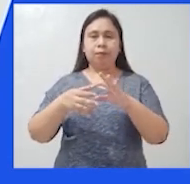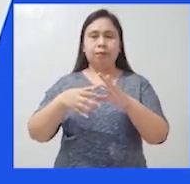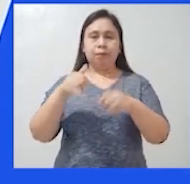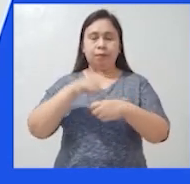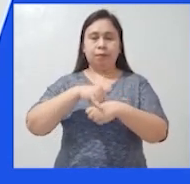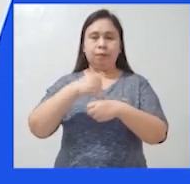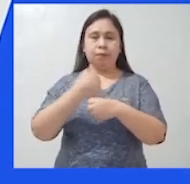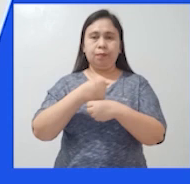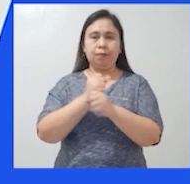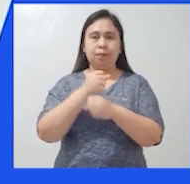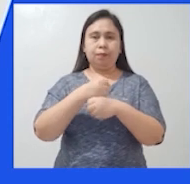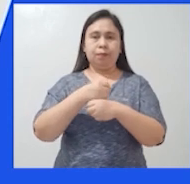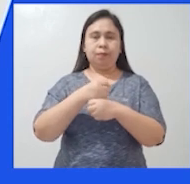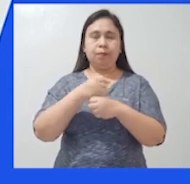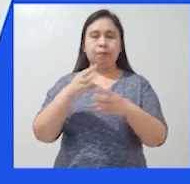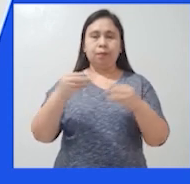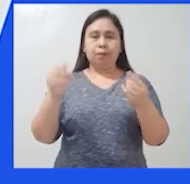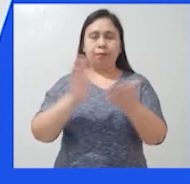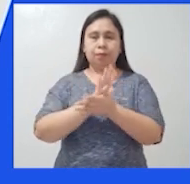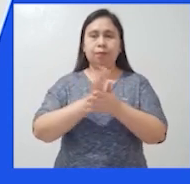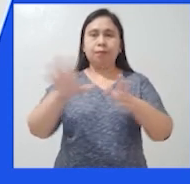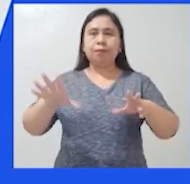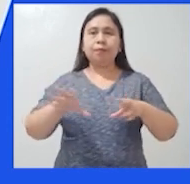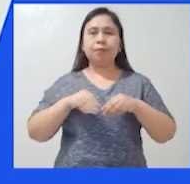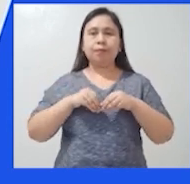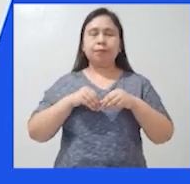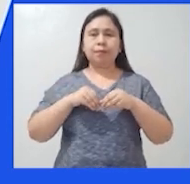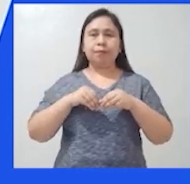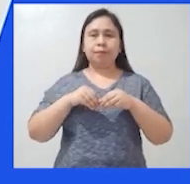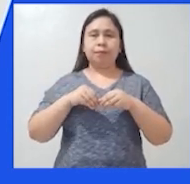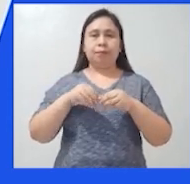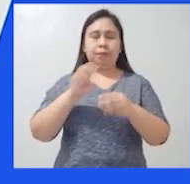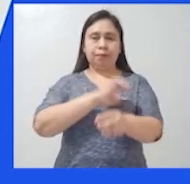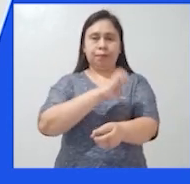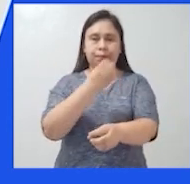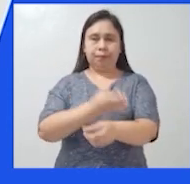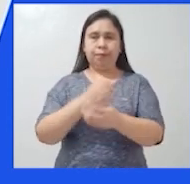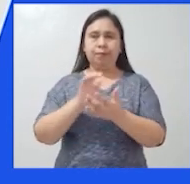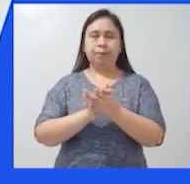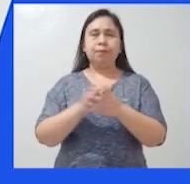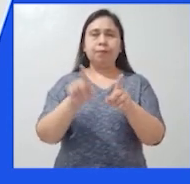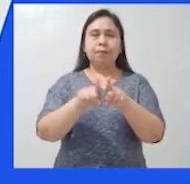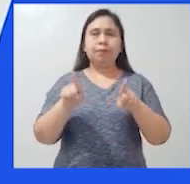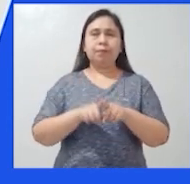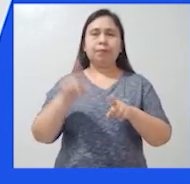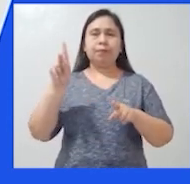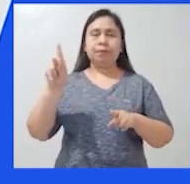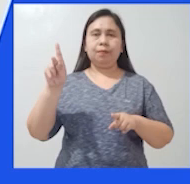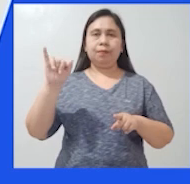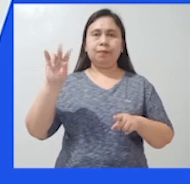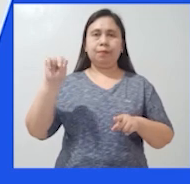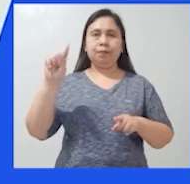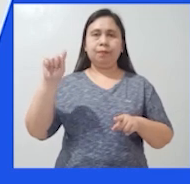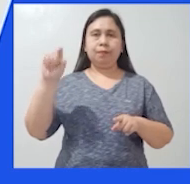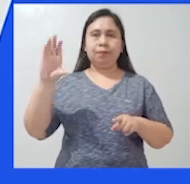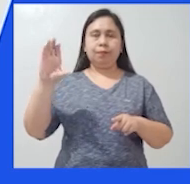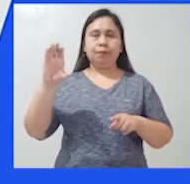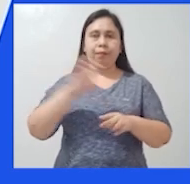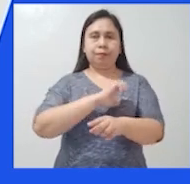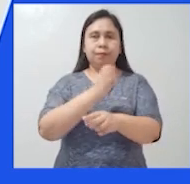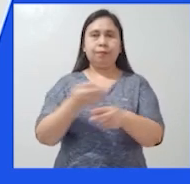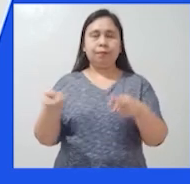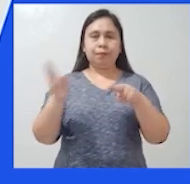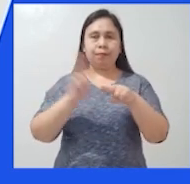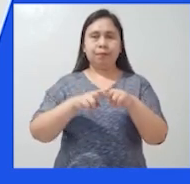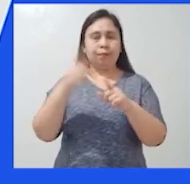make up the sandpaper absorb the mechanical energy of the sliding. As their kinetic energy increases, the temperature